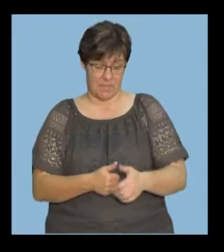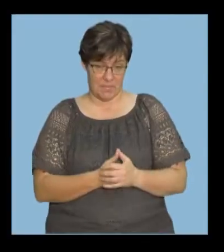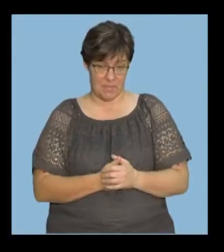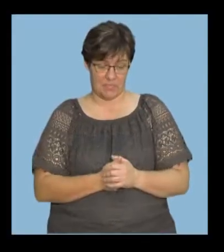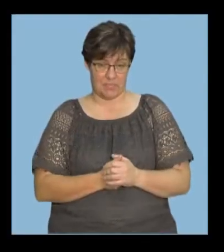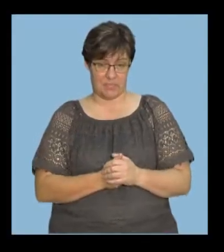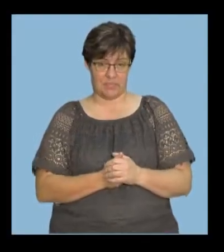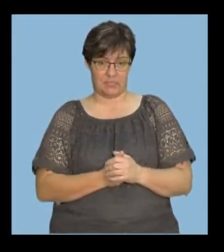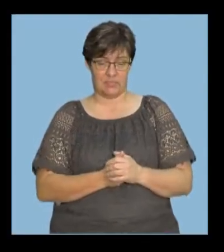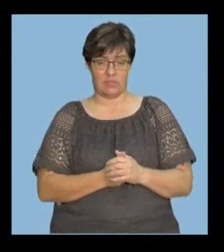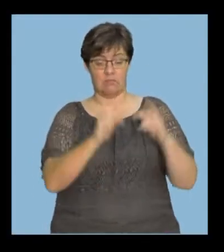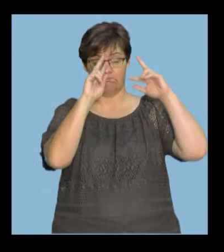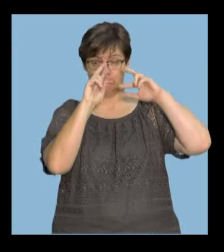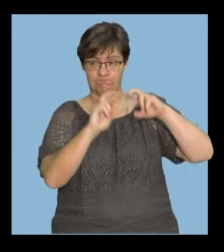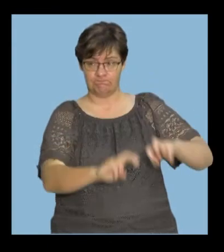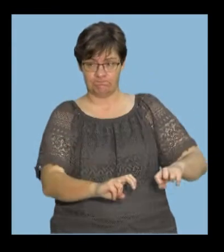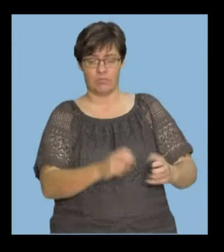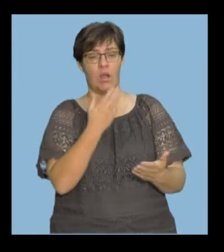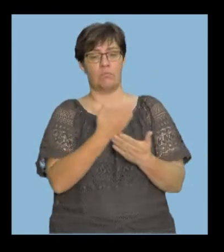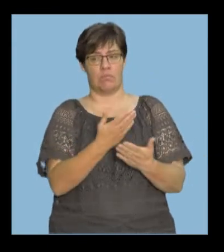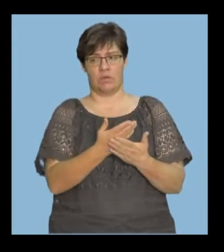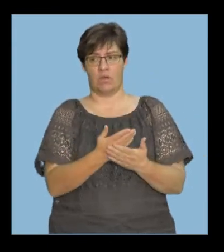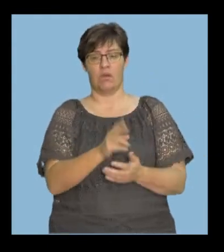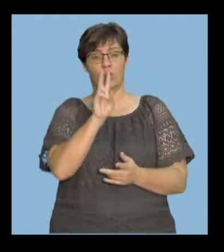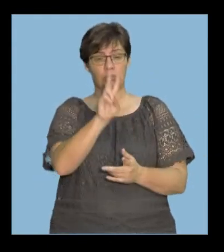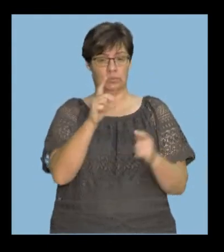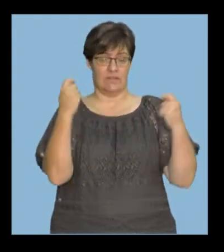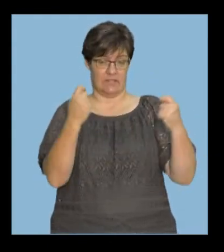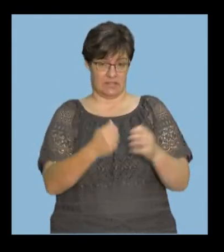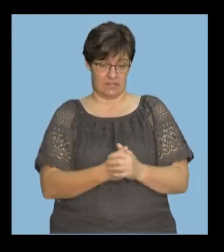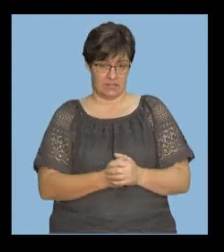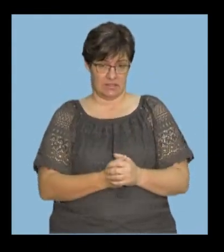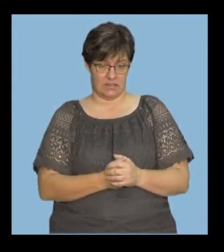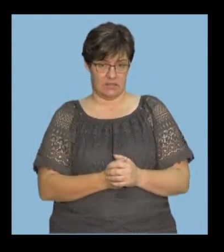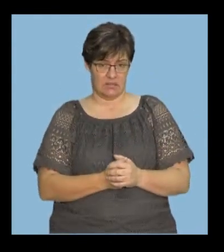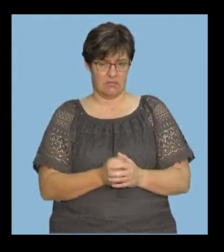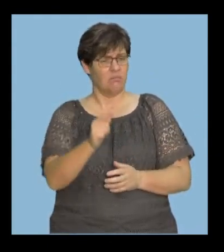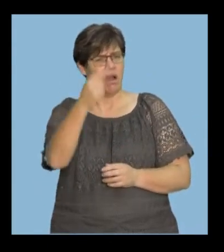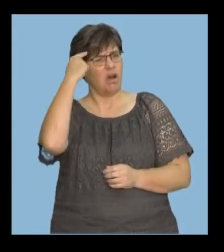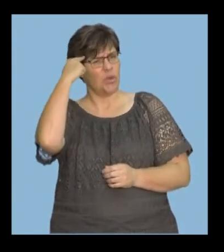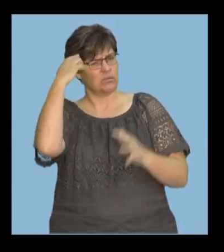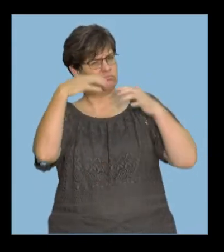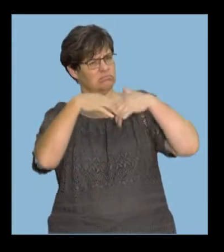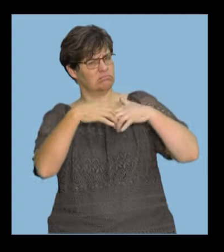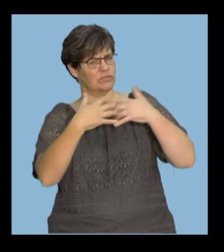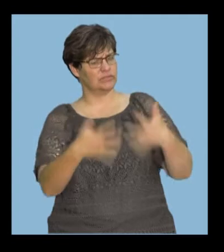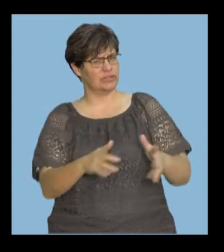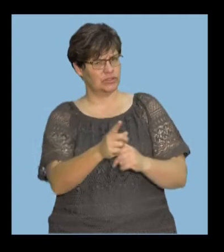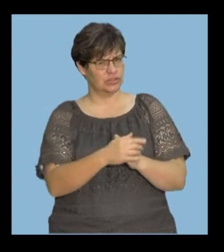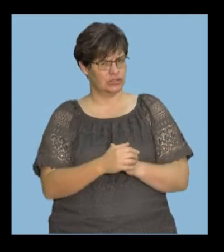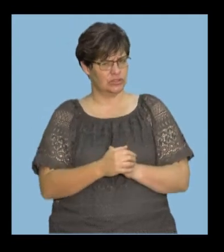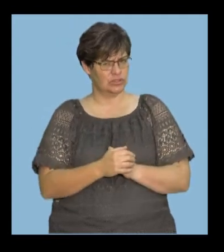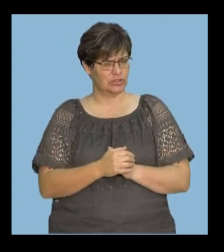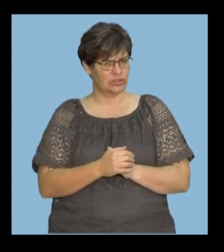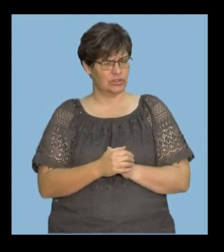So, investigating the probability of 2 events, have you ever thought about, is